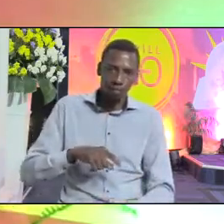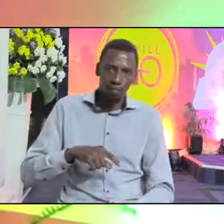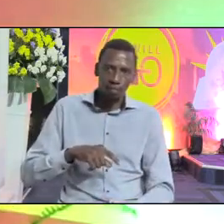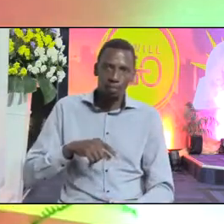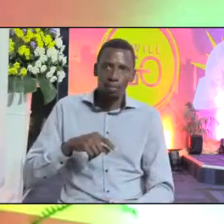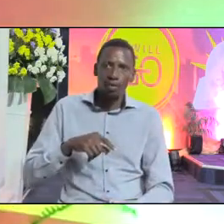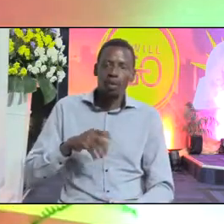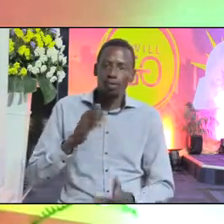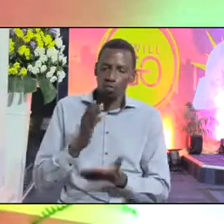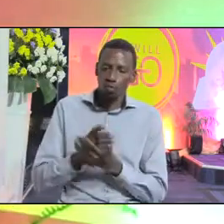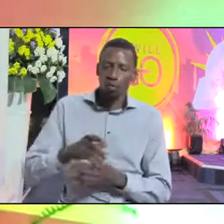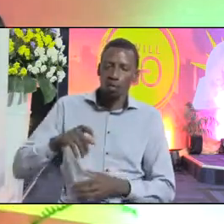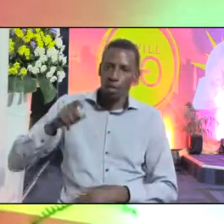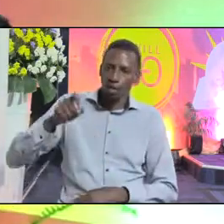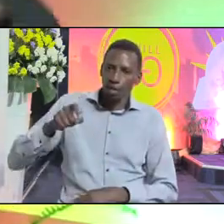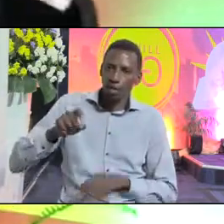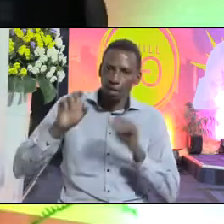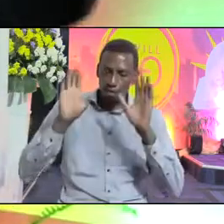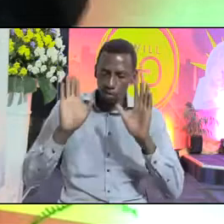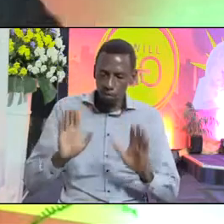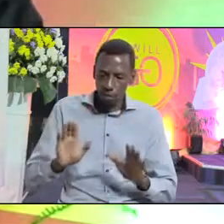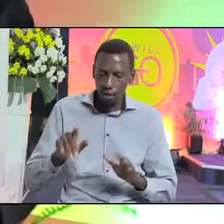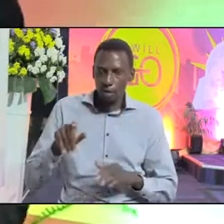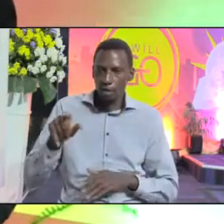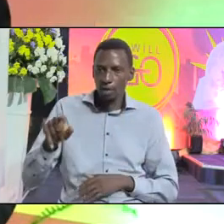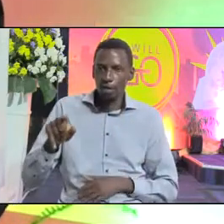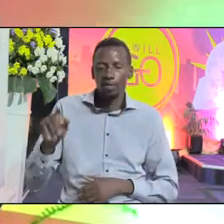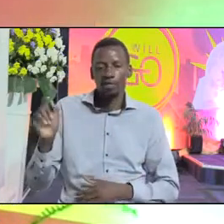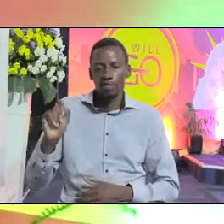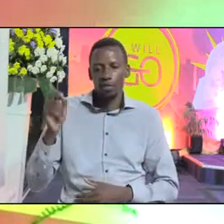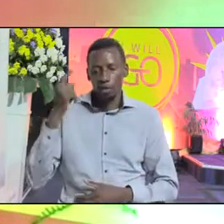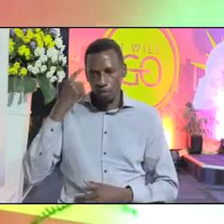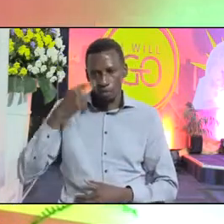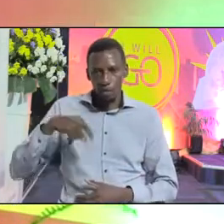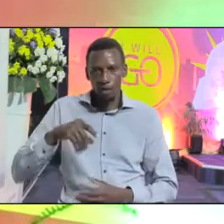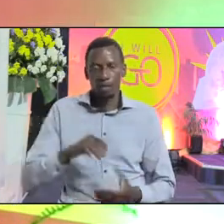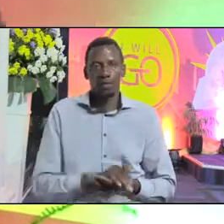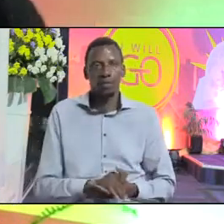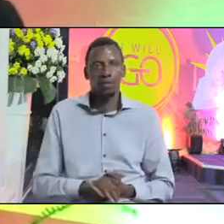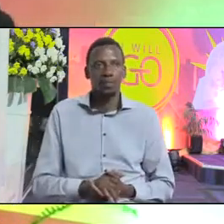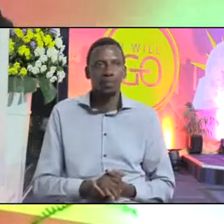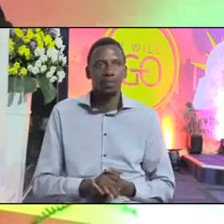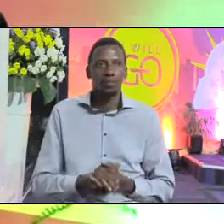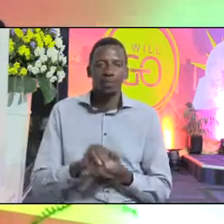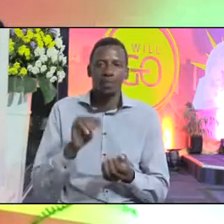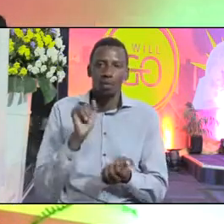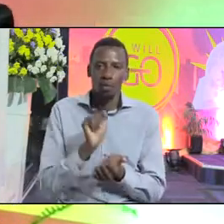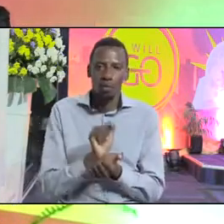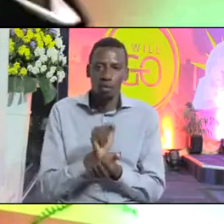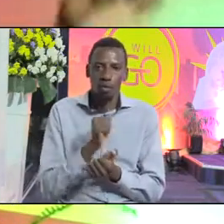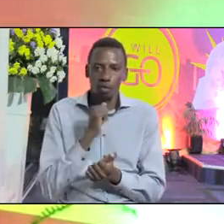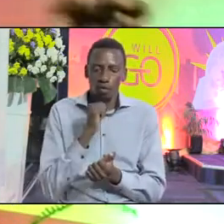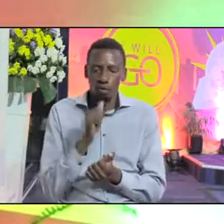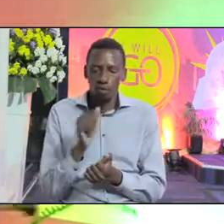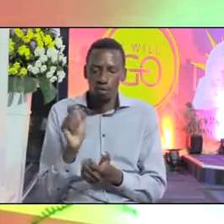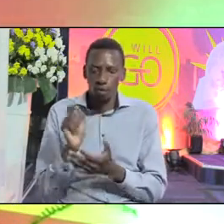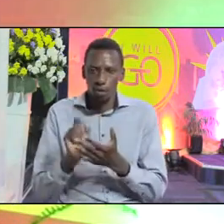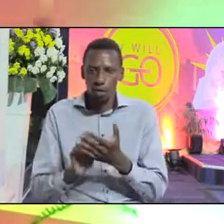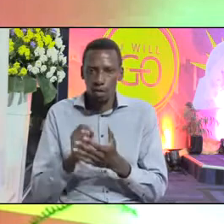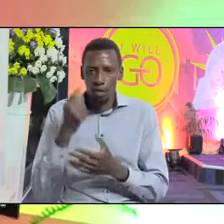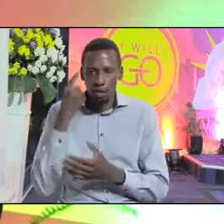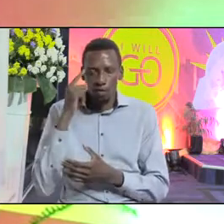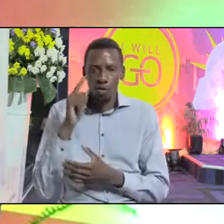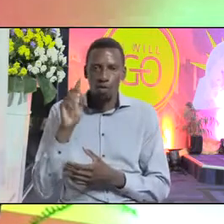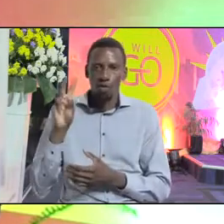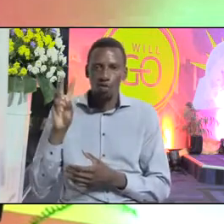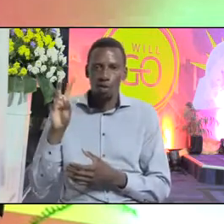of necessity he did write for us. Paul did not write for the 21st century in